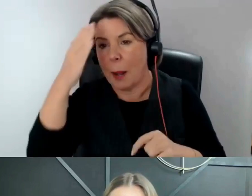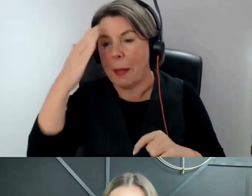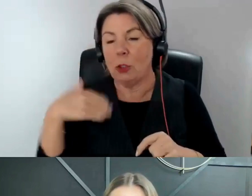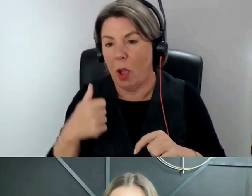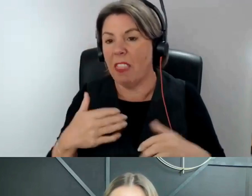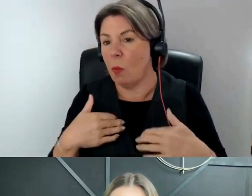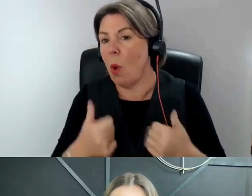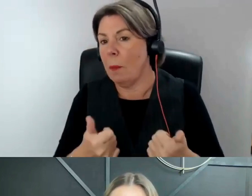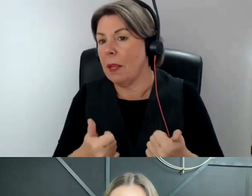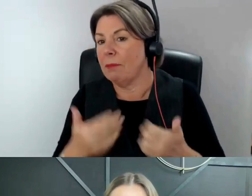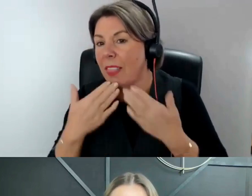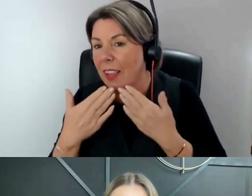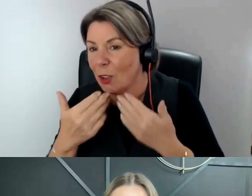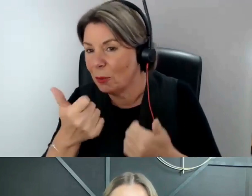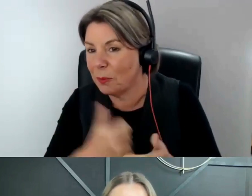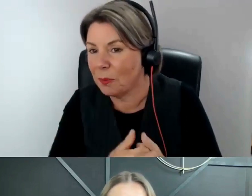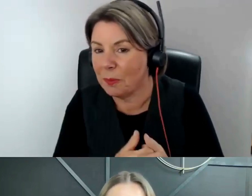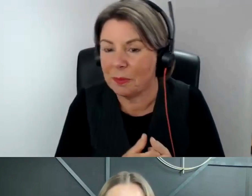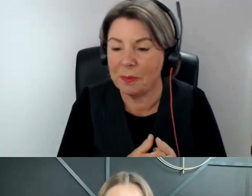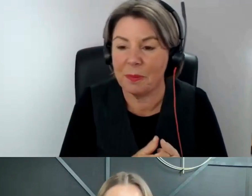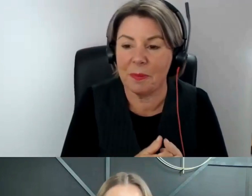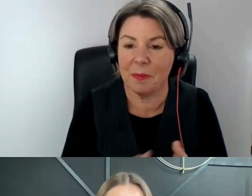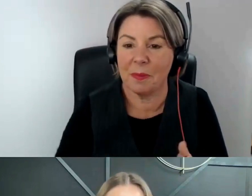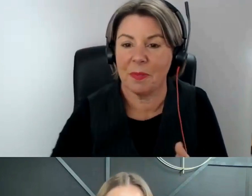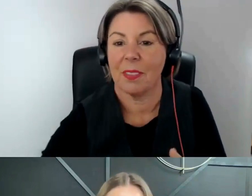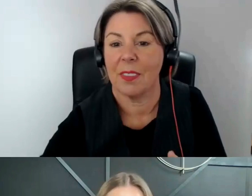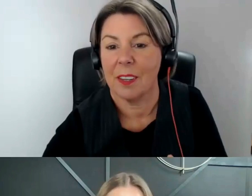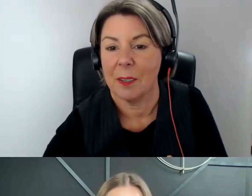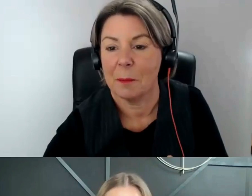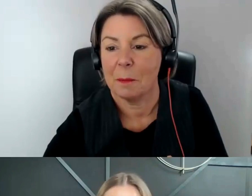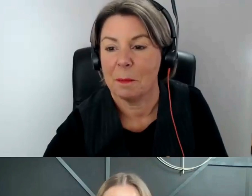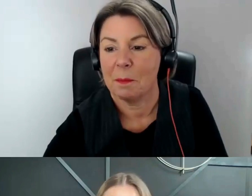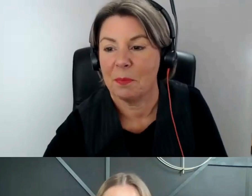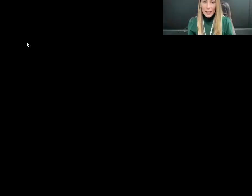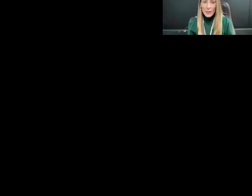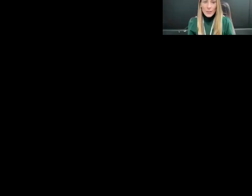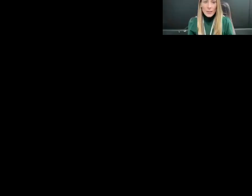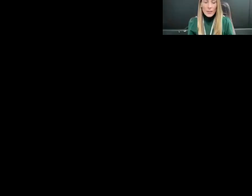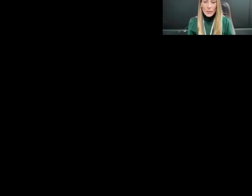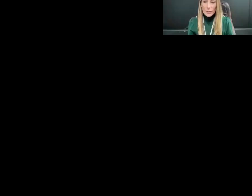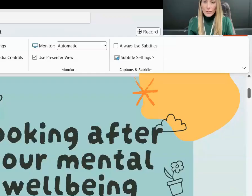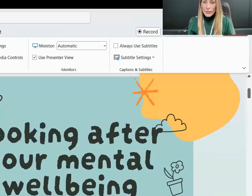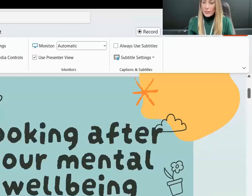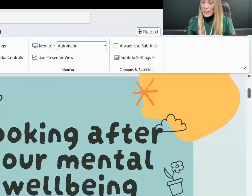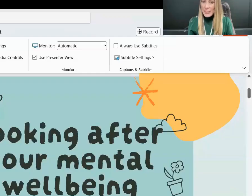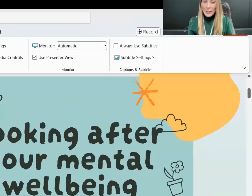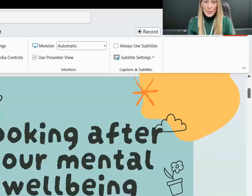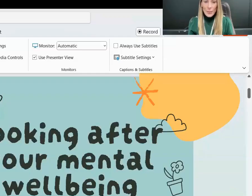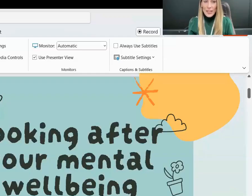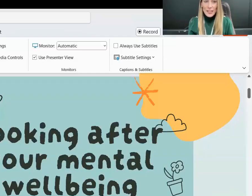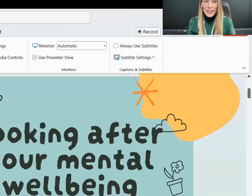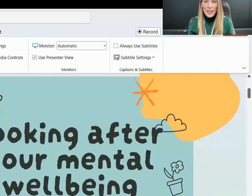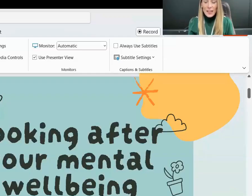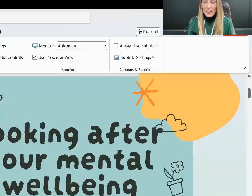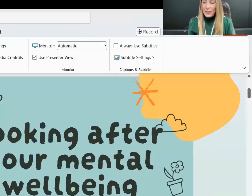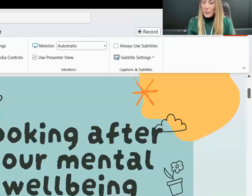and well-being. Thank you. Thanks very much, and hopefully my slides are about to appear. So Dr. Katie, that